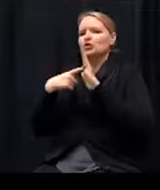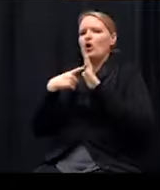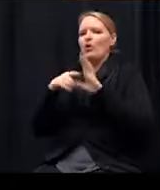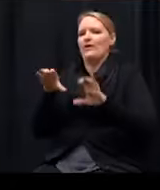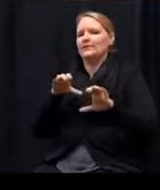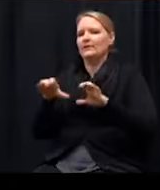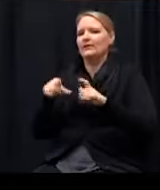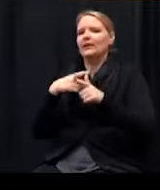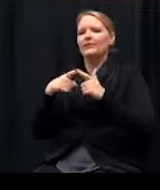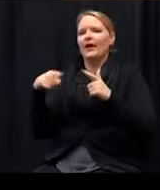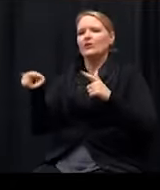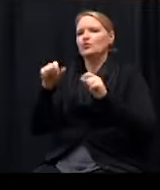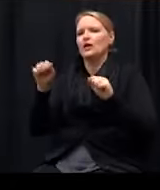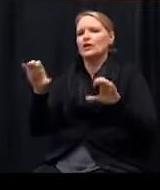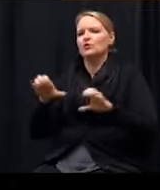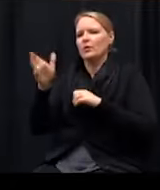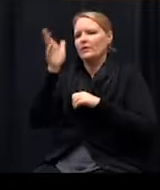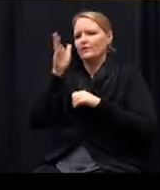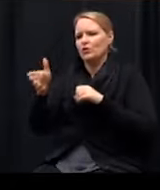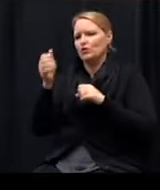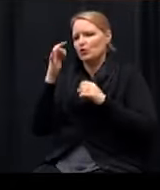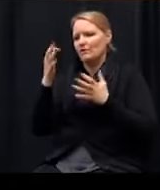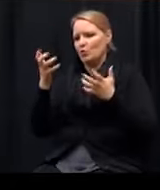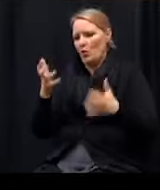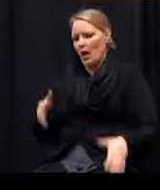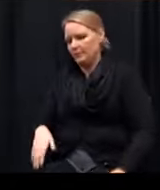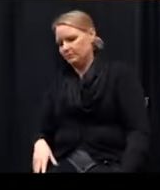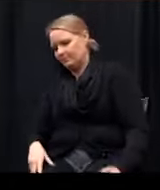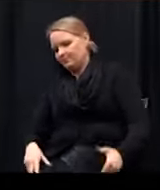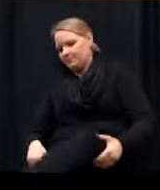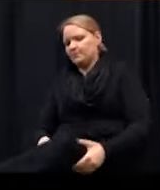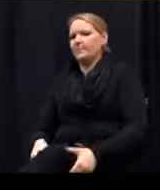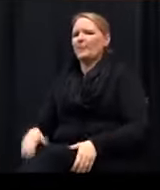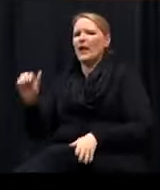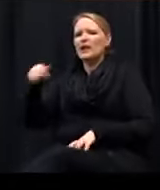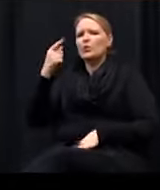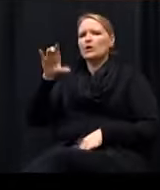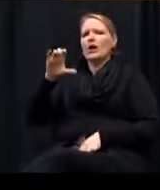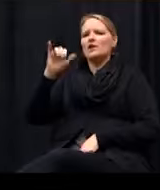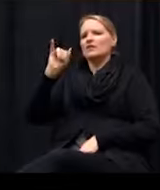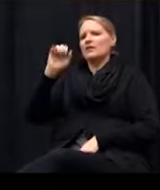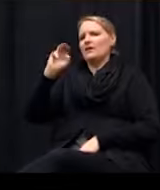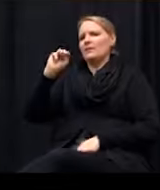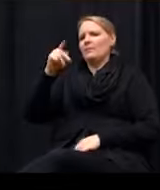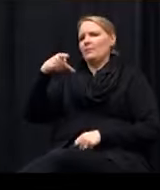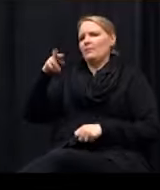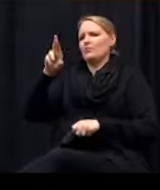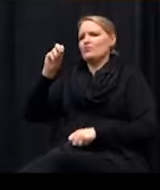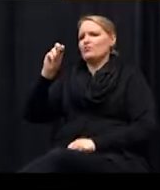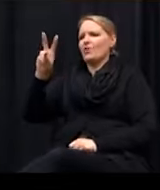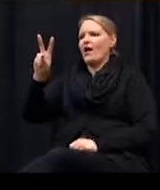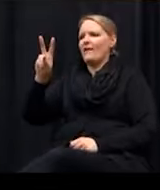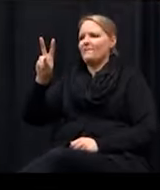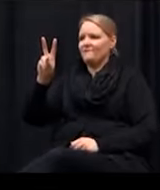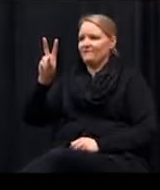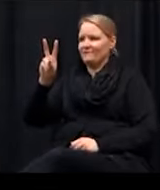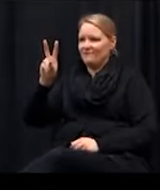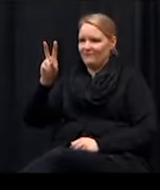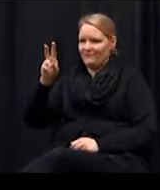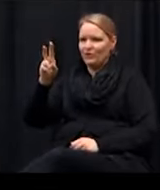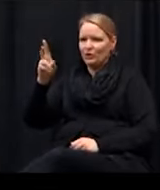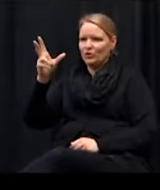to you guys, and you could do it in the future if you want to. Has anyone ever done improv? Yeah. So have you